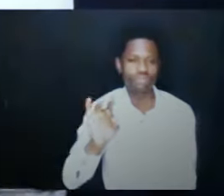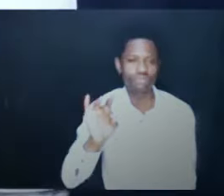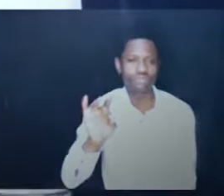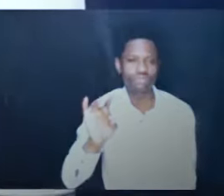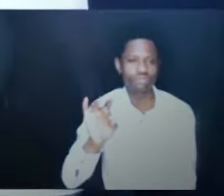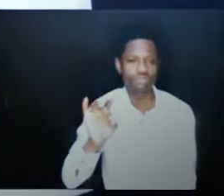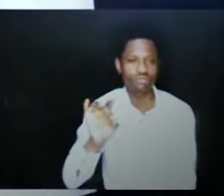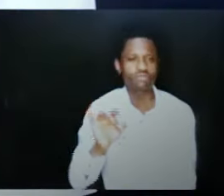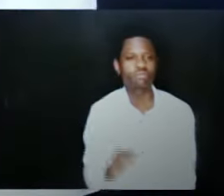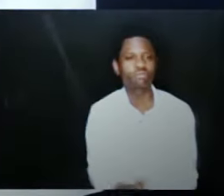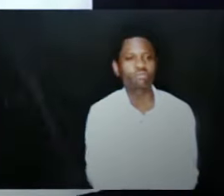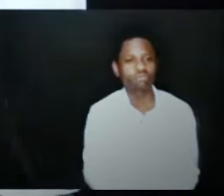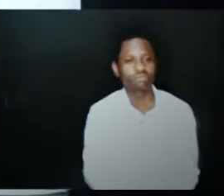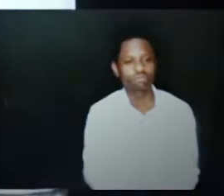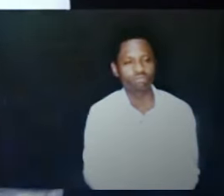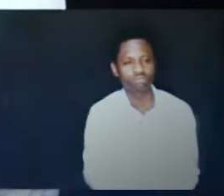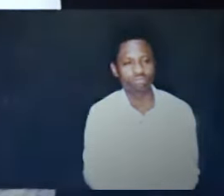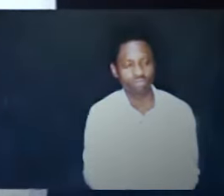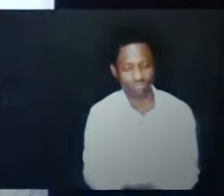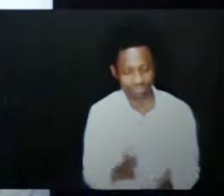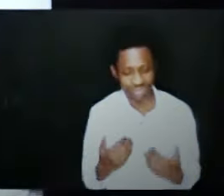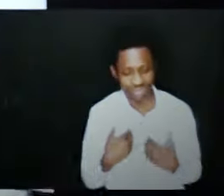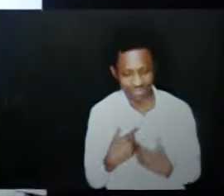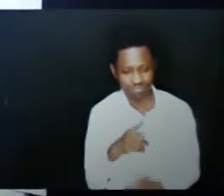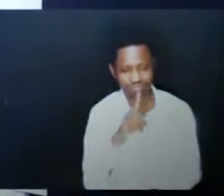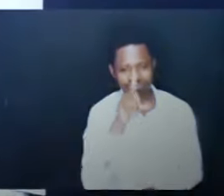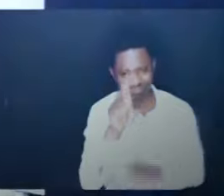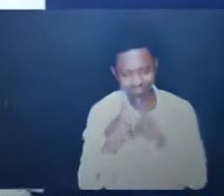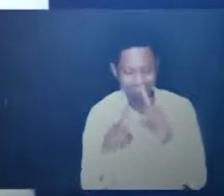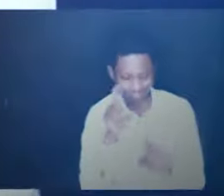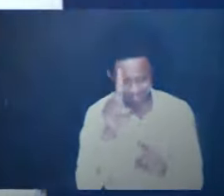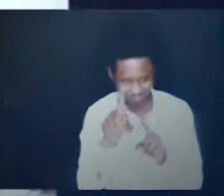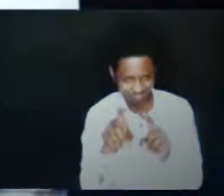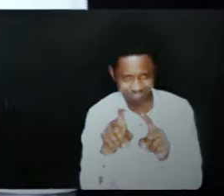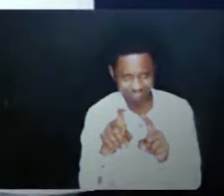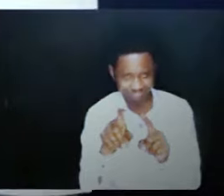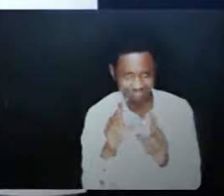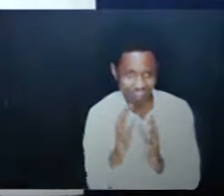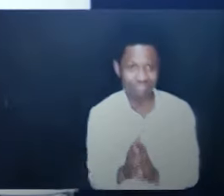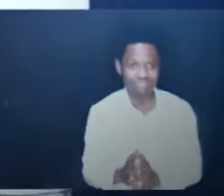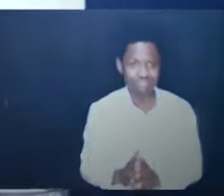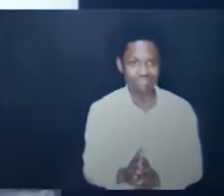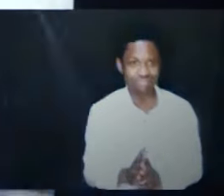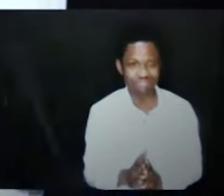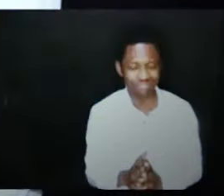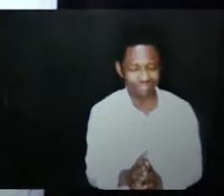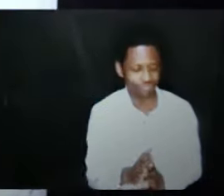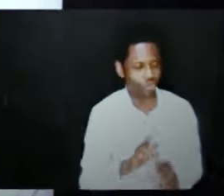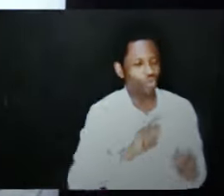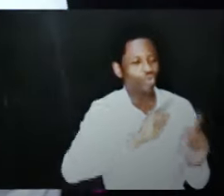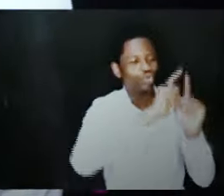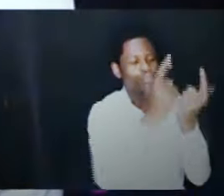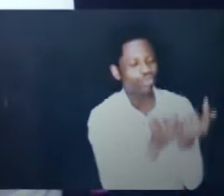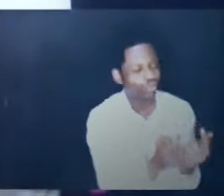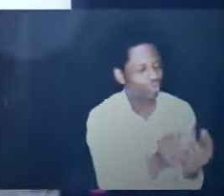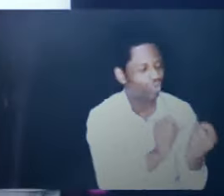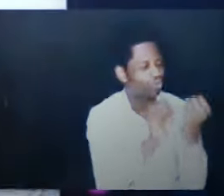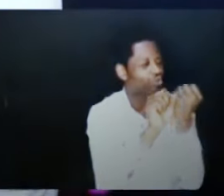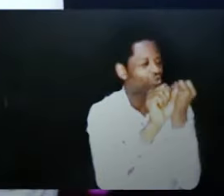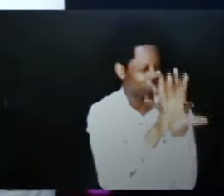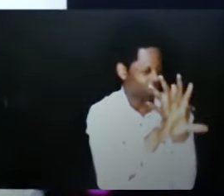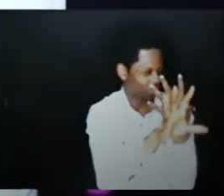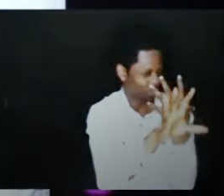Now I'm going to ask you a question. Yeah, those of you on